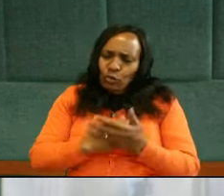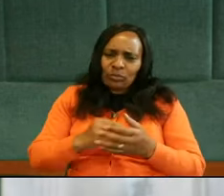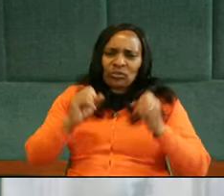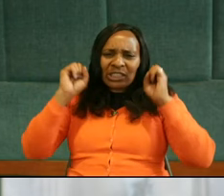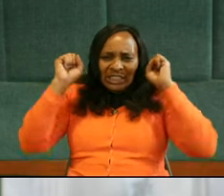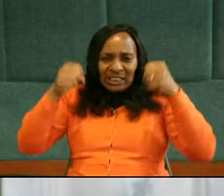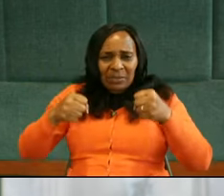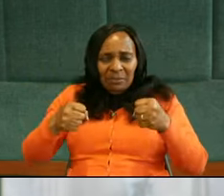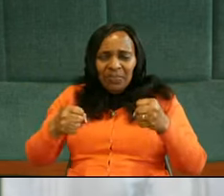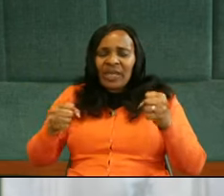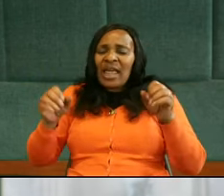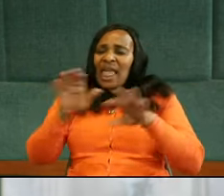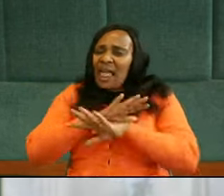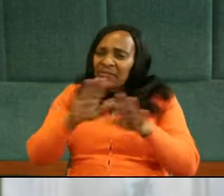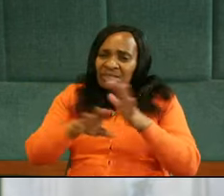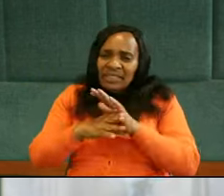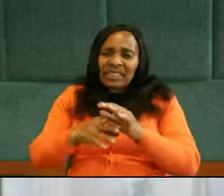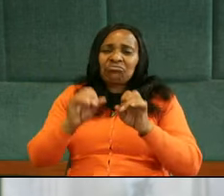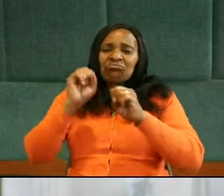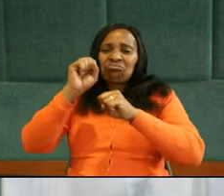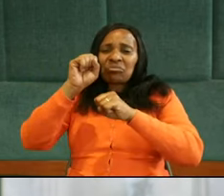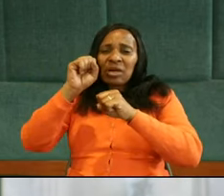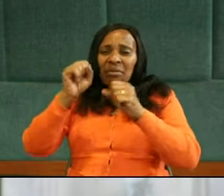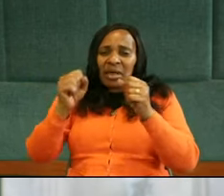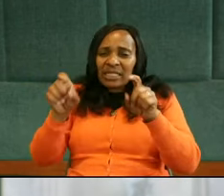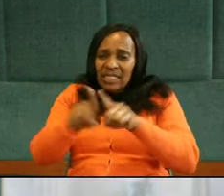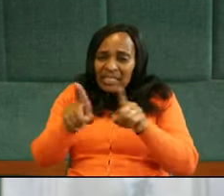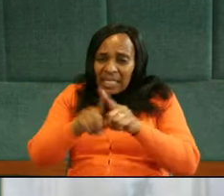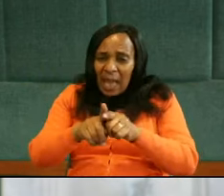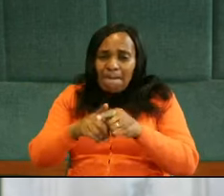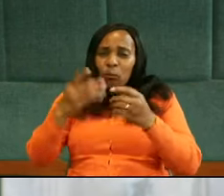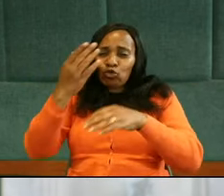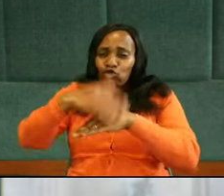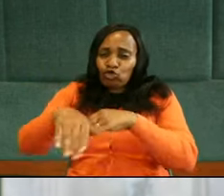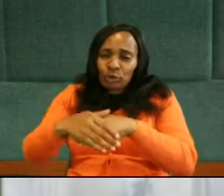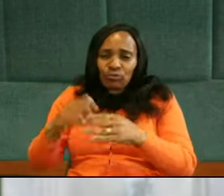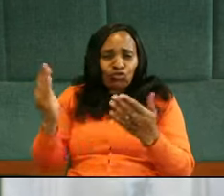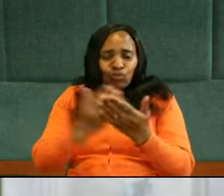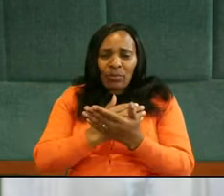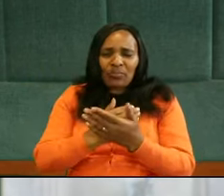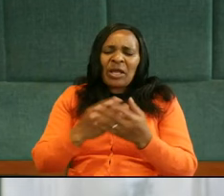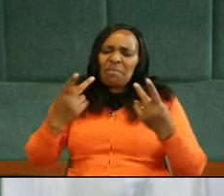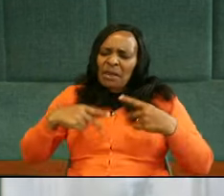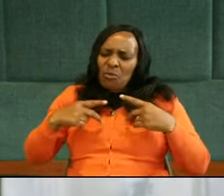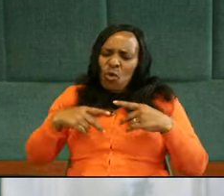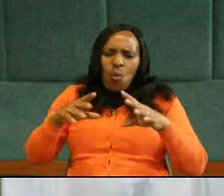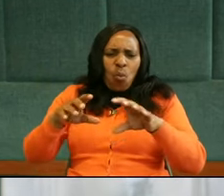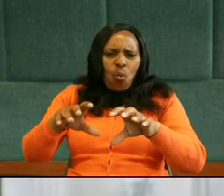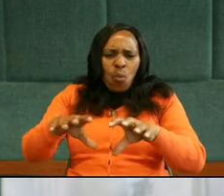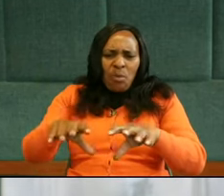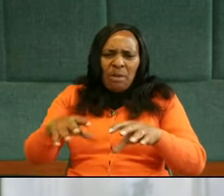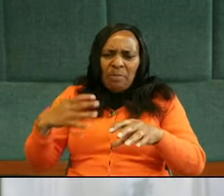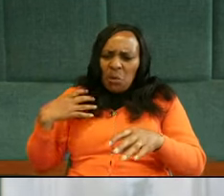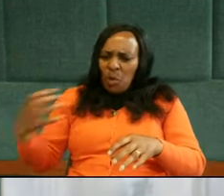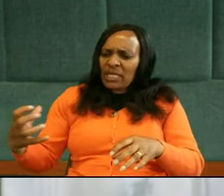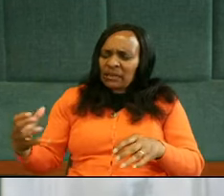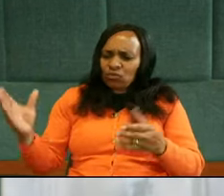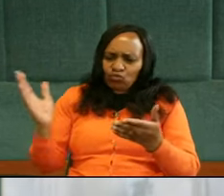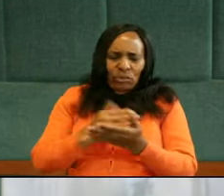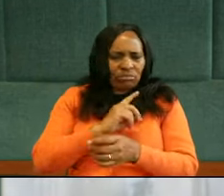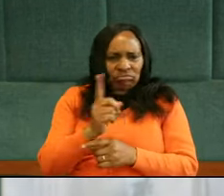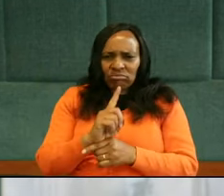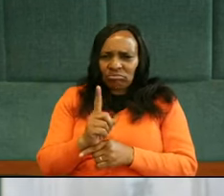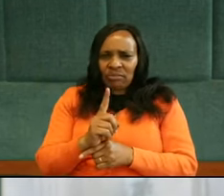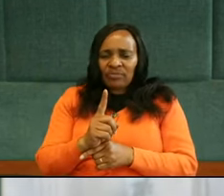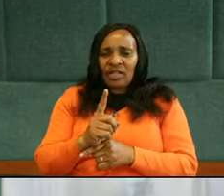David was not, he had his own wealth, yeah. and he was not taking the people's wealth just because he was king. Mm-hmm. He was